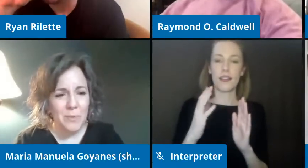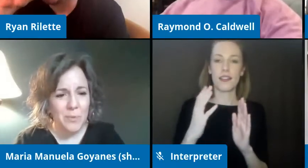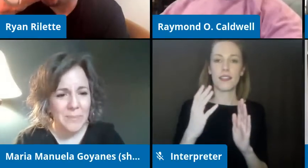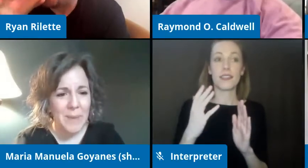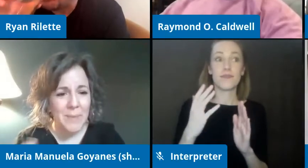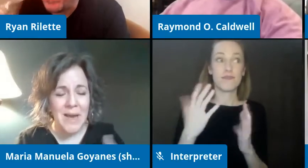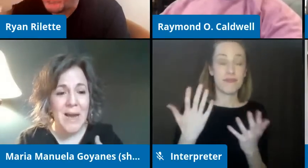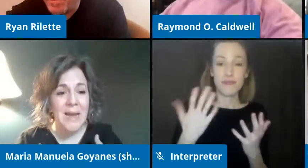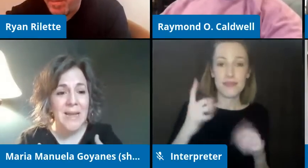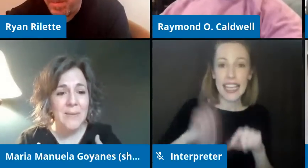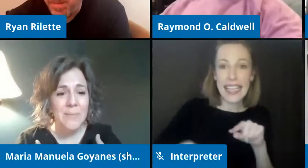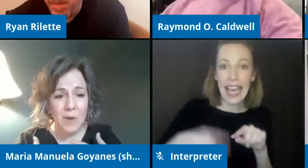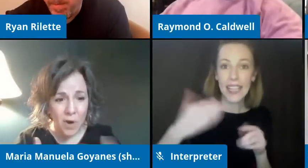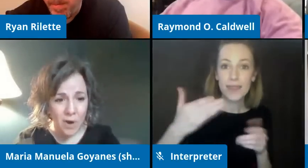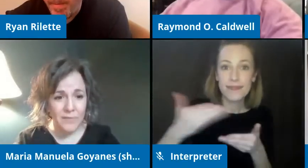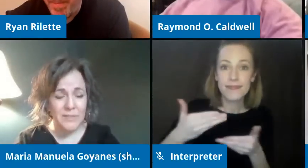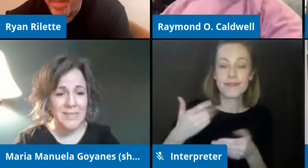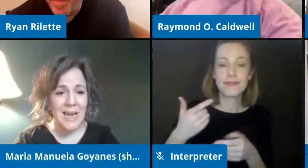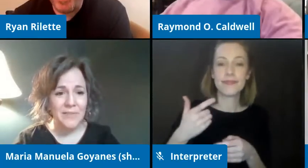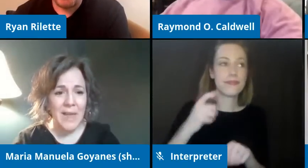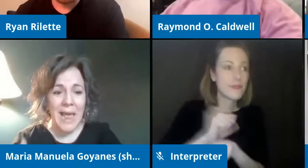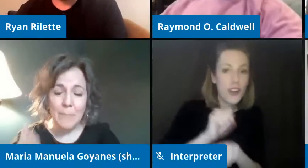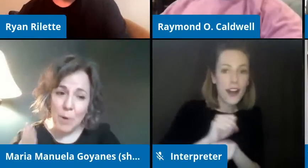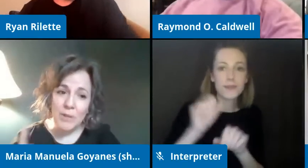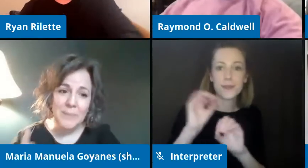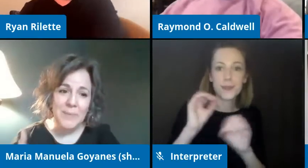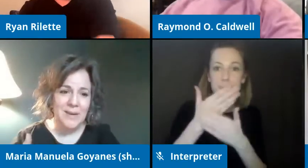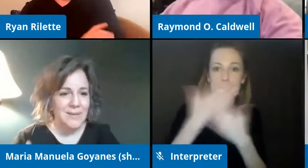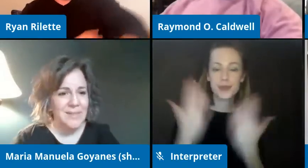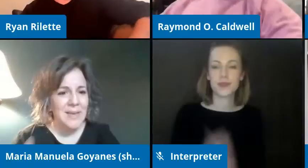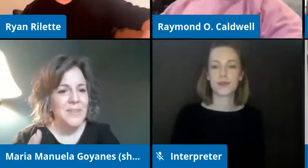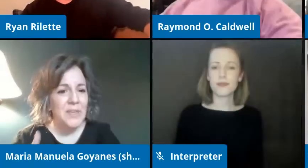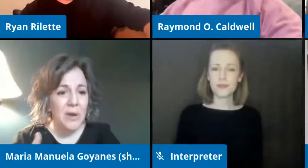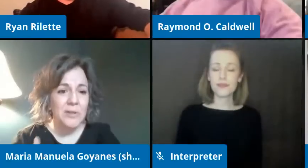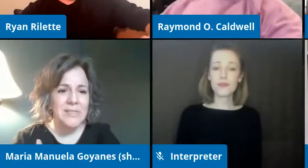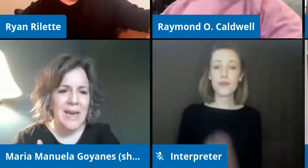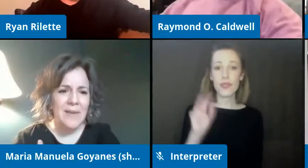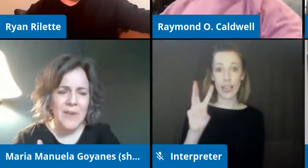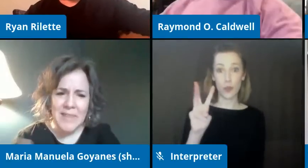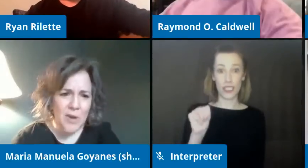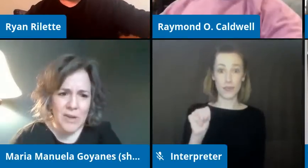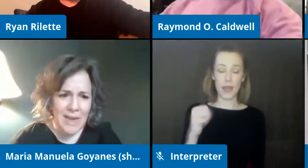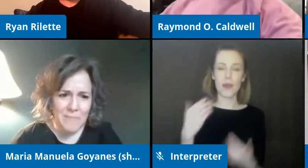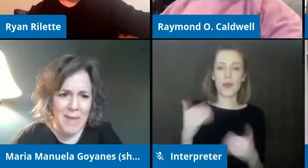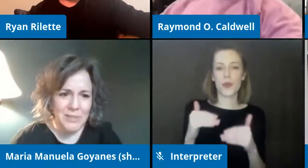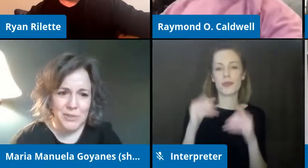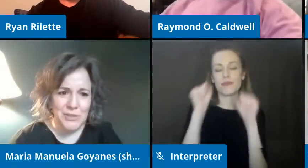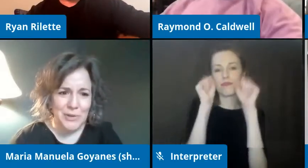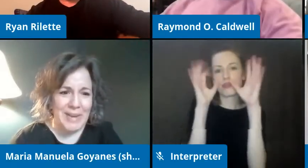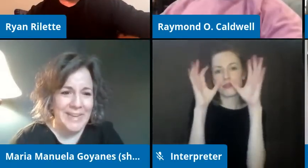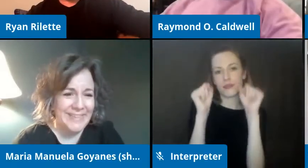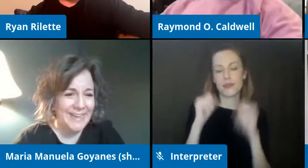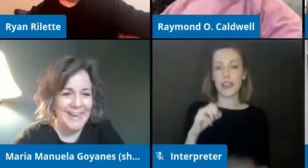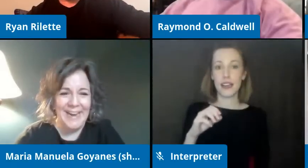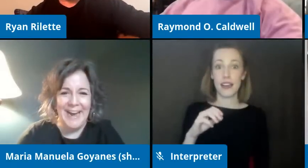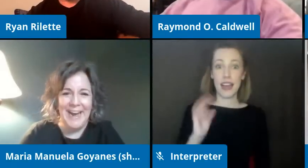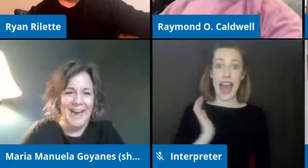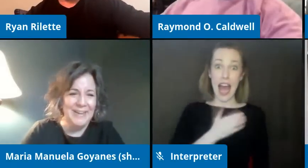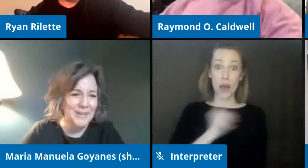there's so many people at Woolly Mammoth. I am in awe of our staff, and partly because the younger staff, they already have master's